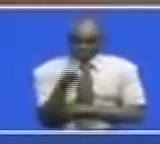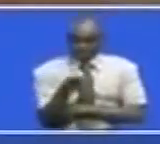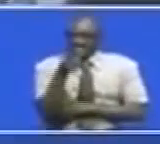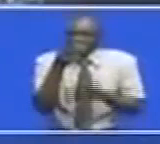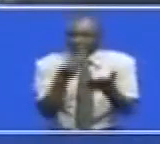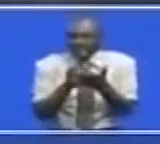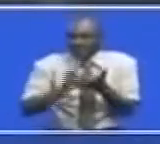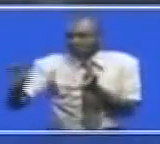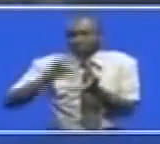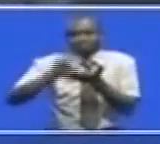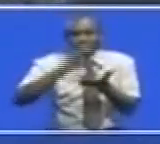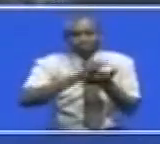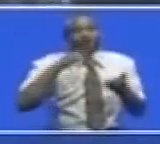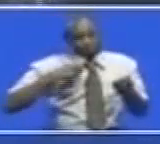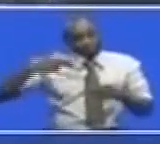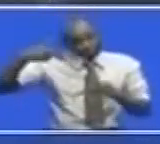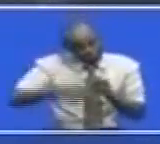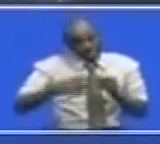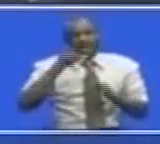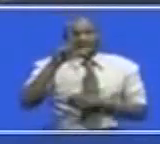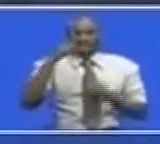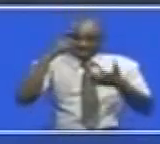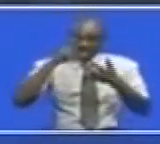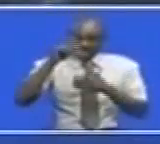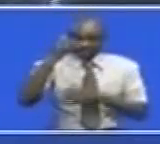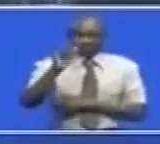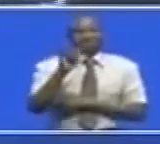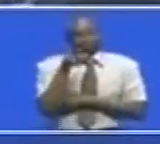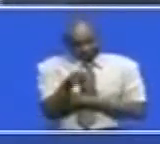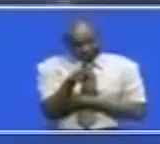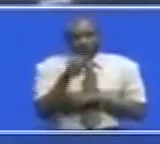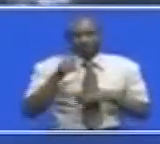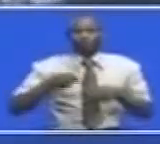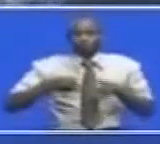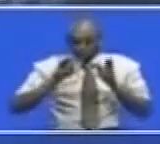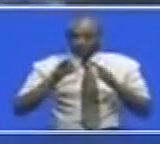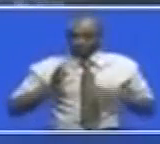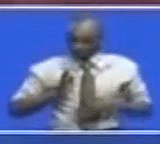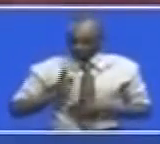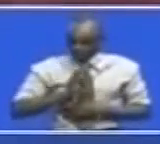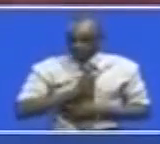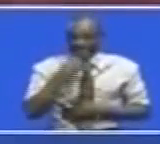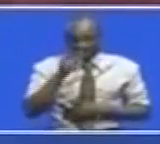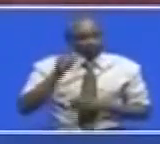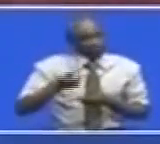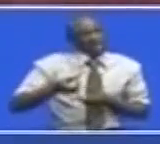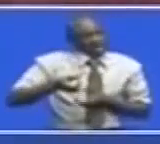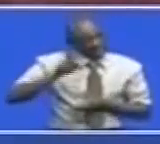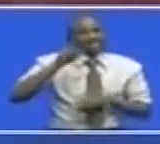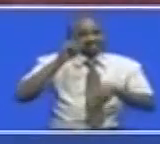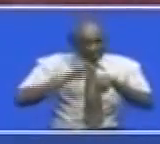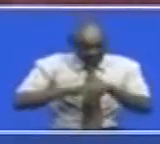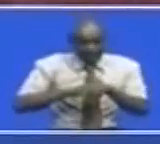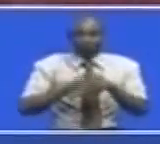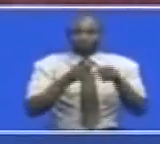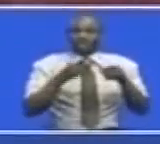is being disbursed from the fuel levy fund. The amount of money collected by the Roads Board is expected to rise significantly after